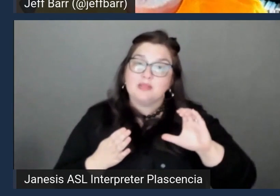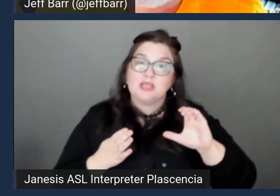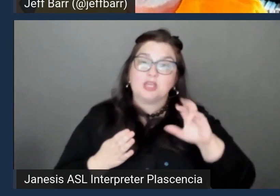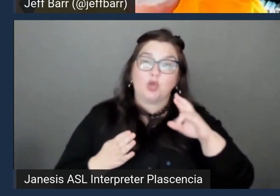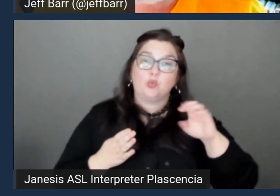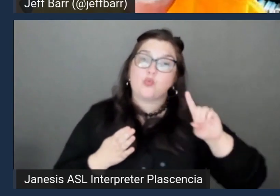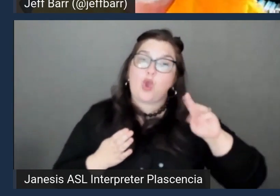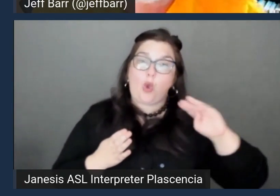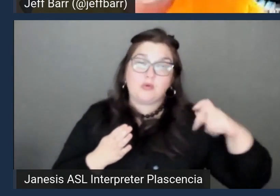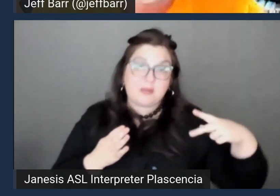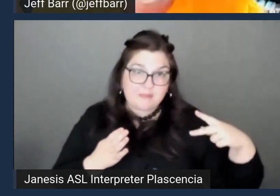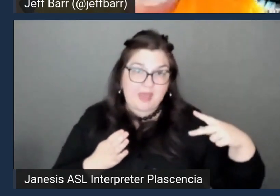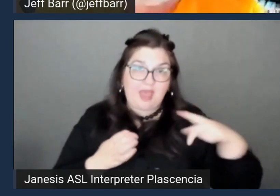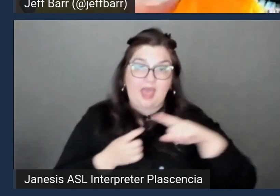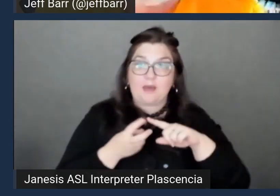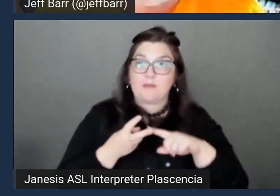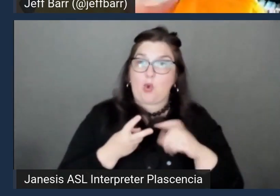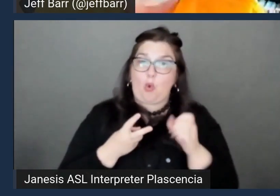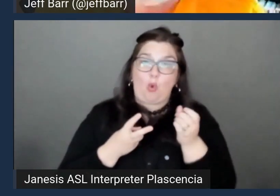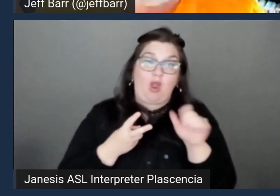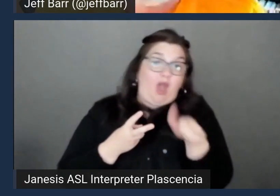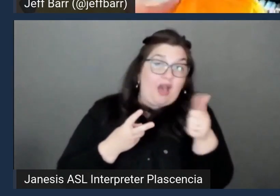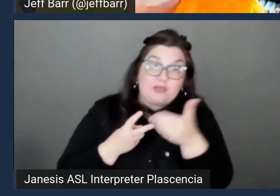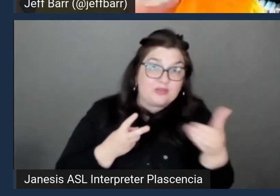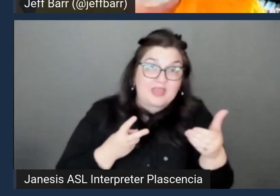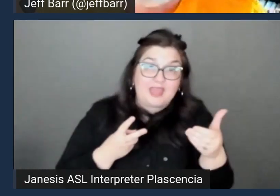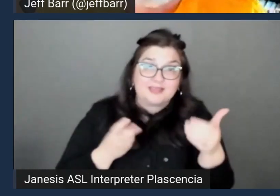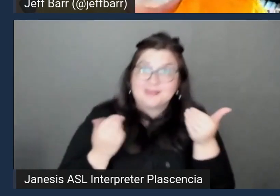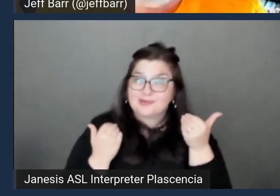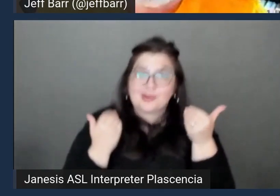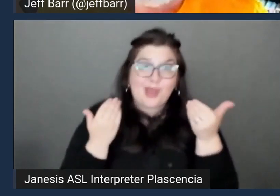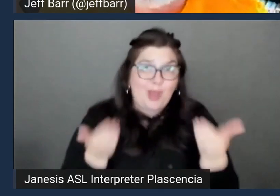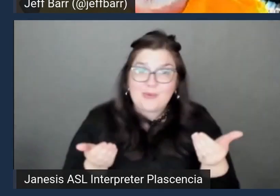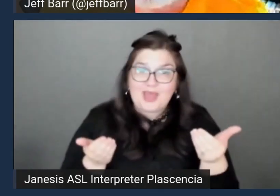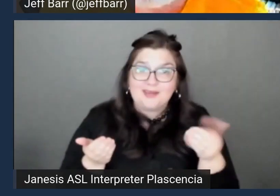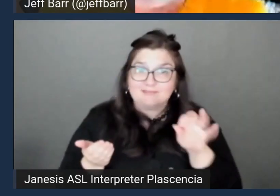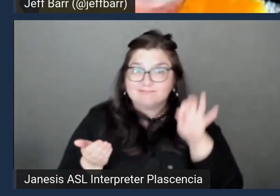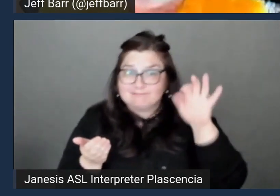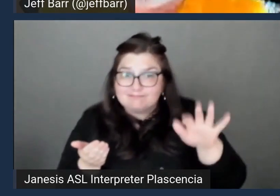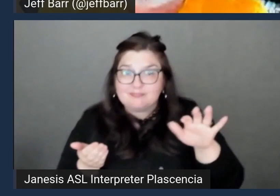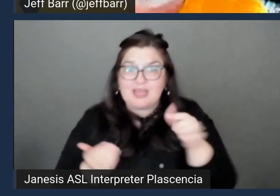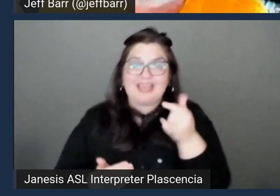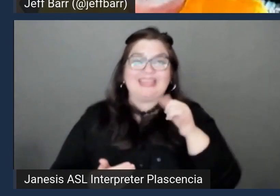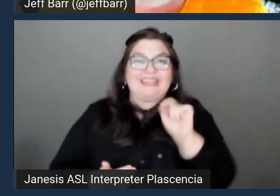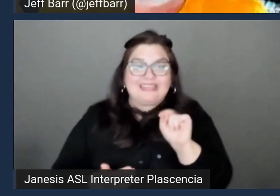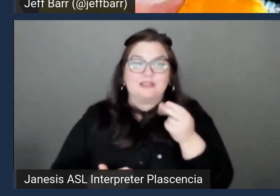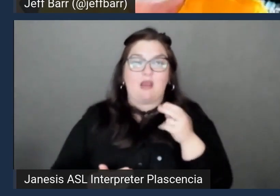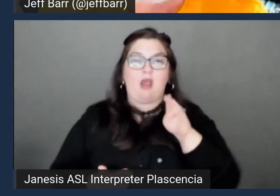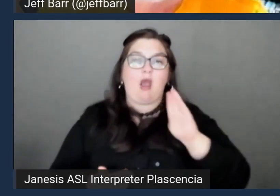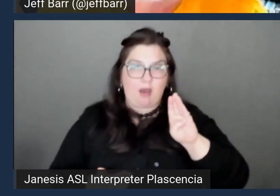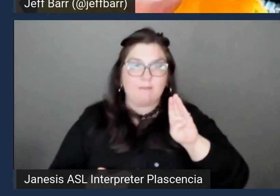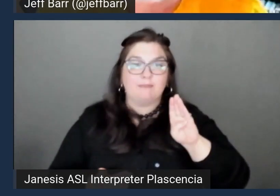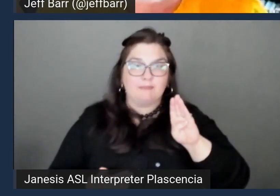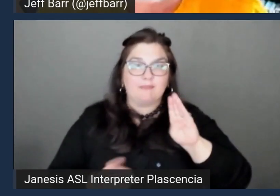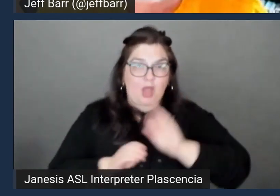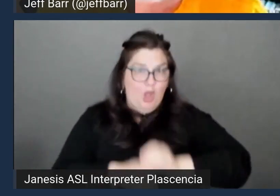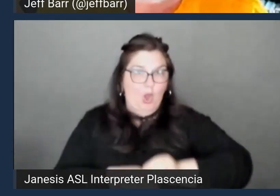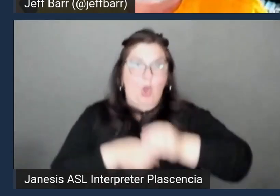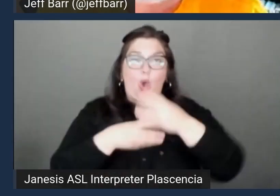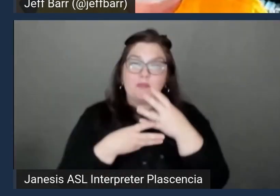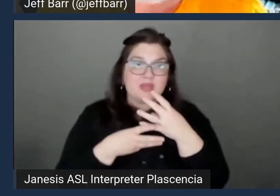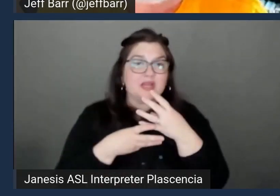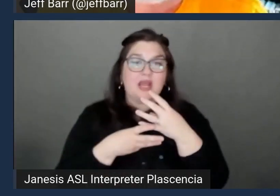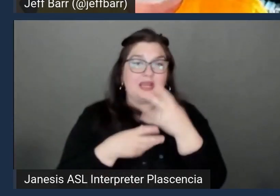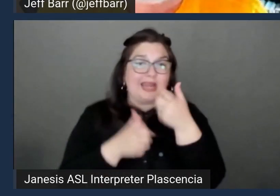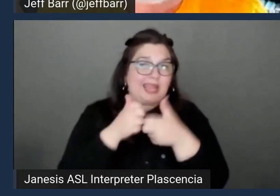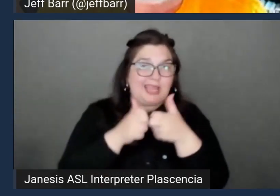that are coming through, feel free to just go directly to GitHub and open an issue or send